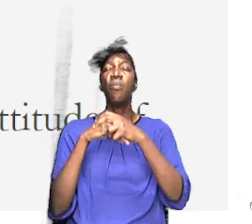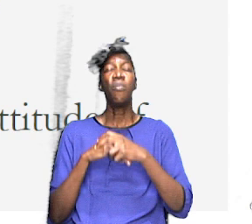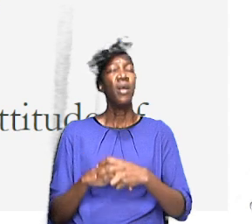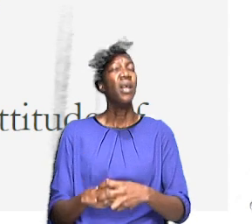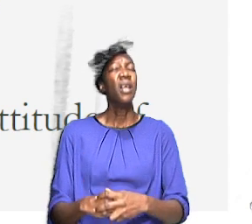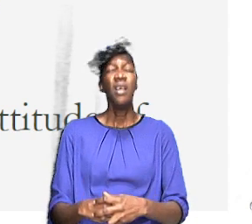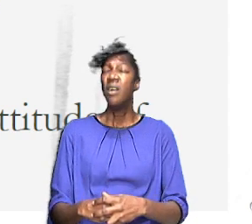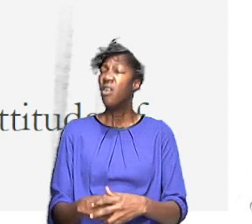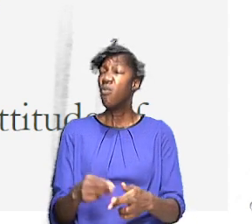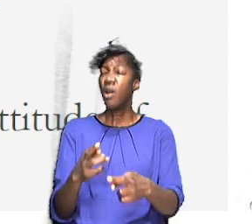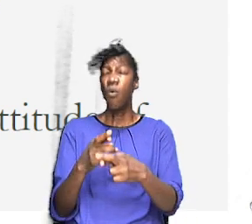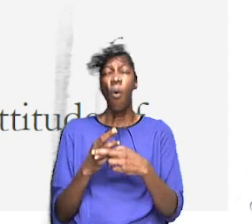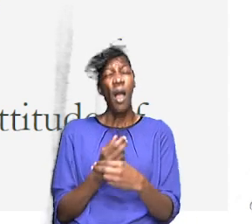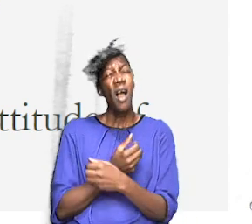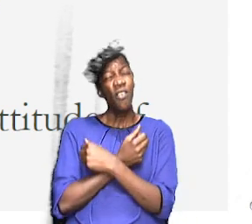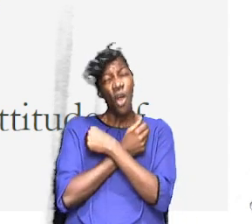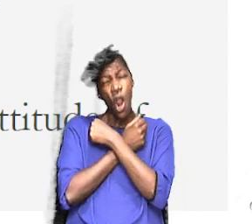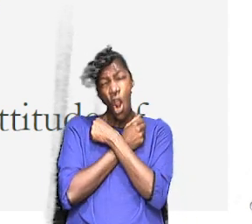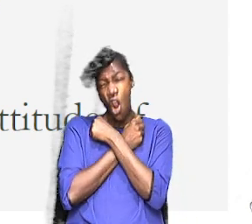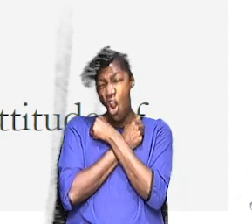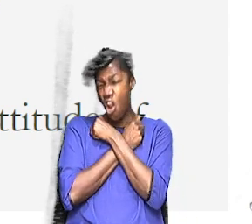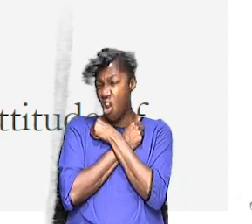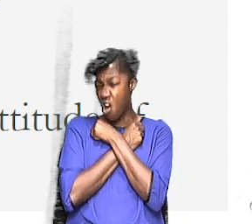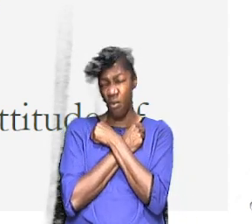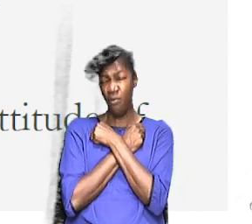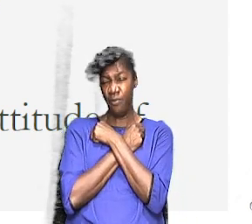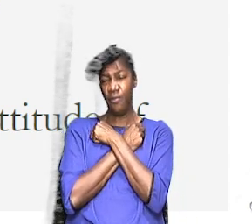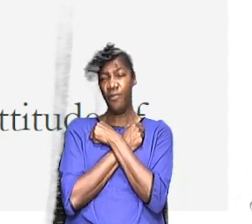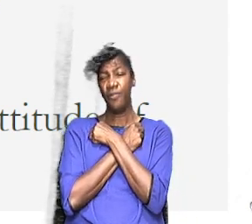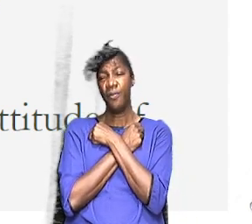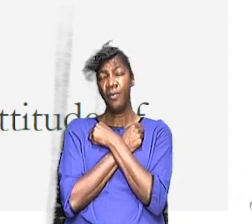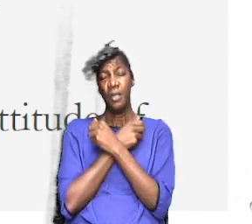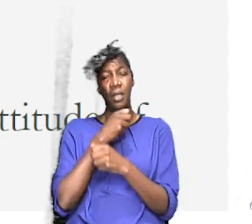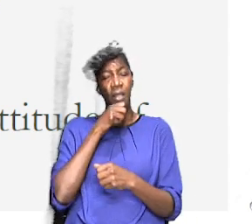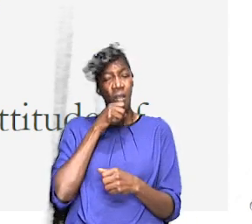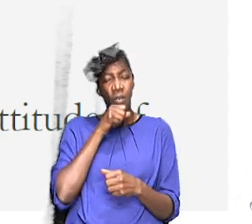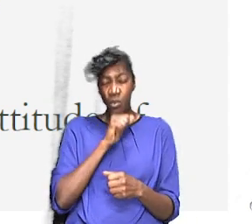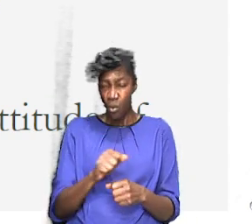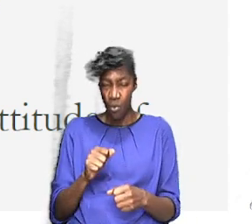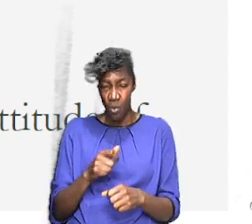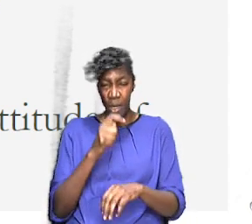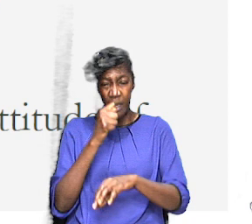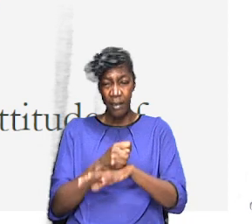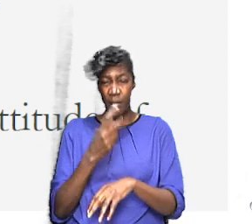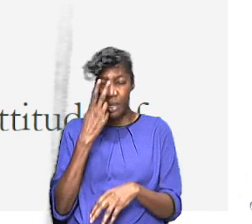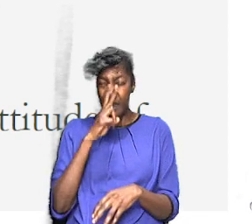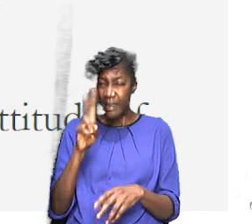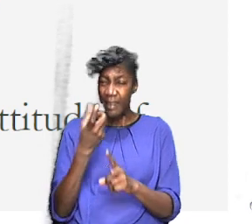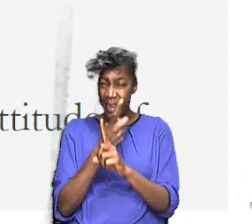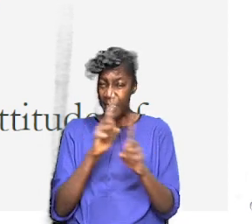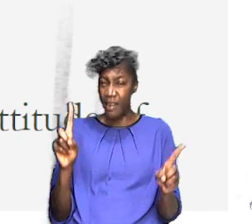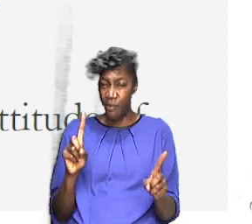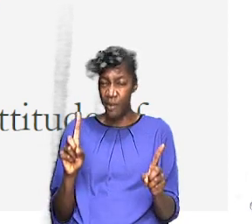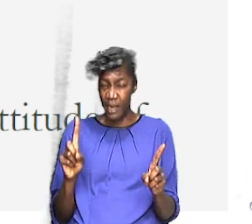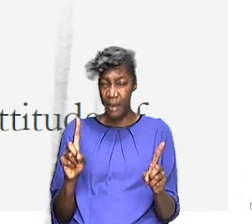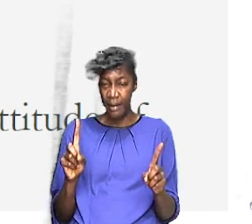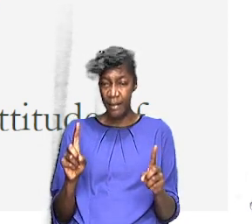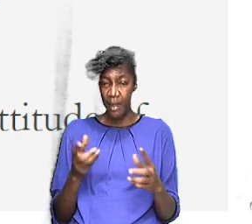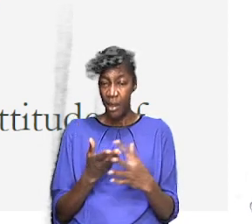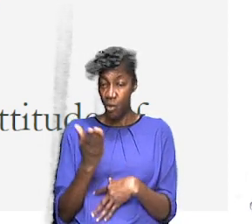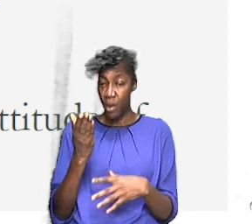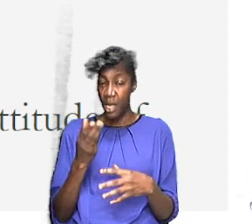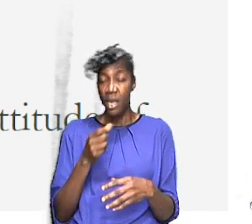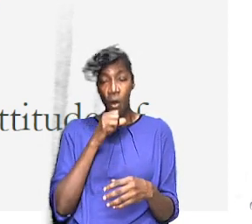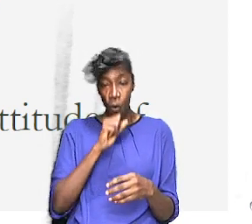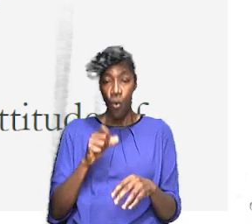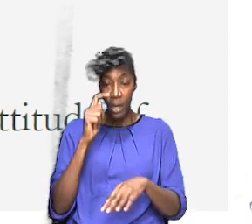intimacy. Hallelujah. So in the Old Testament, and you see the difference though between the Old Testament and the New Testament. In the